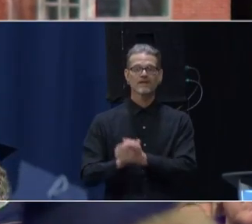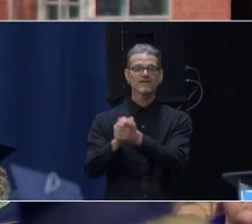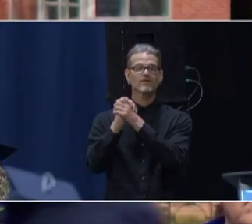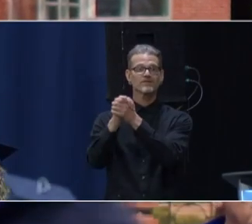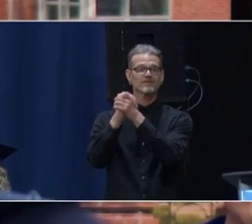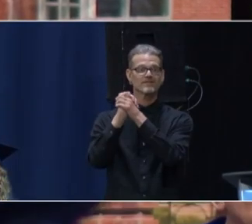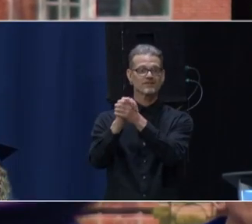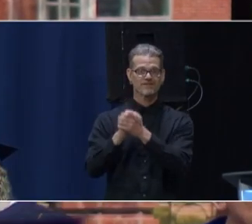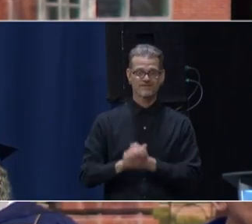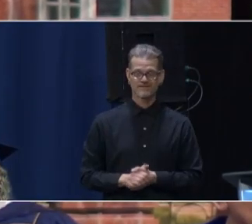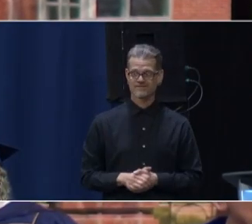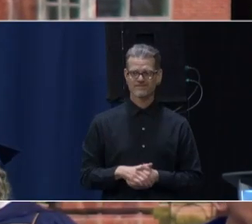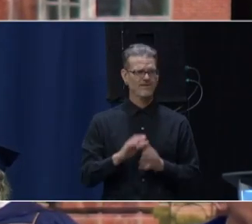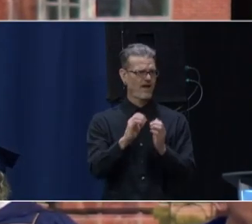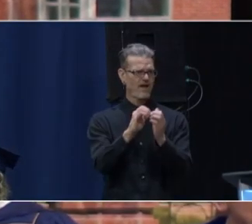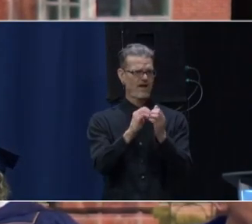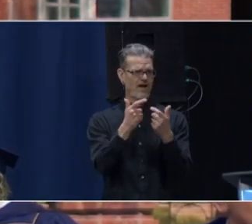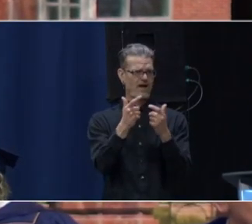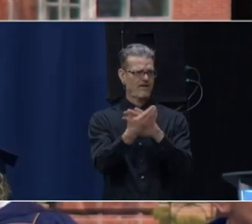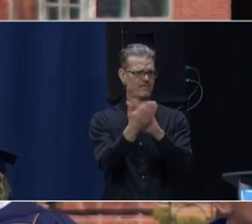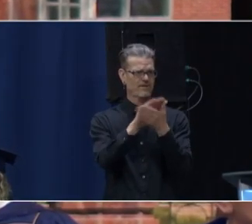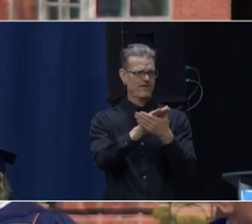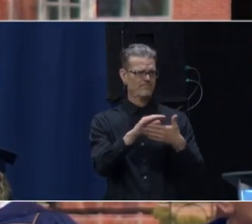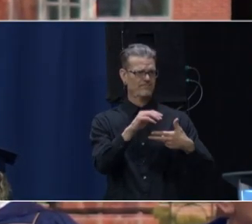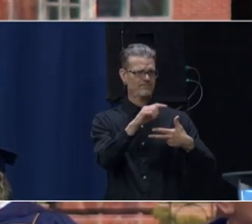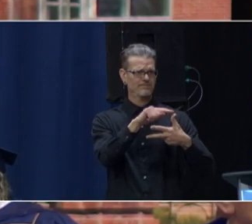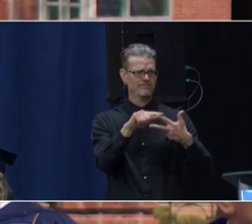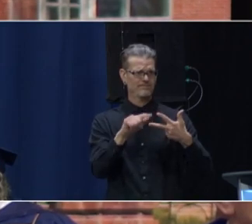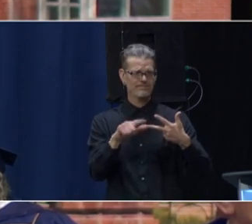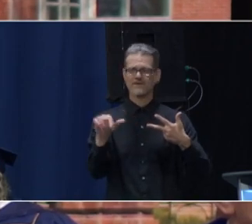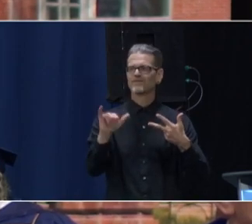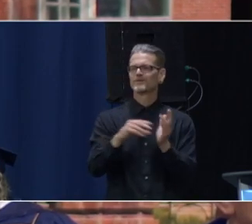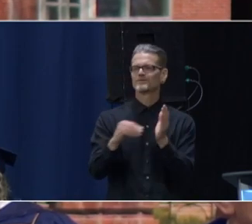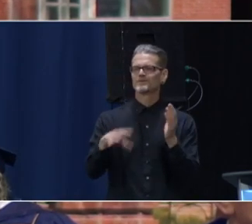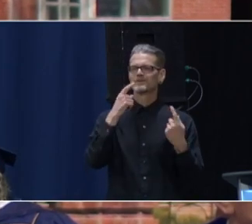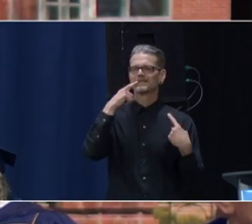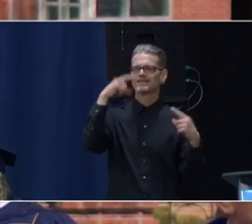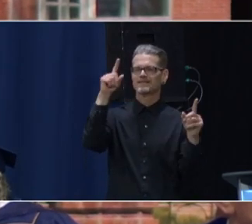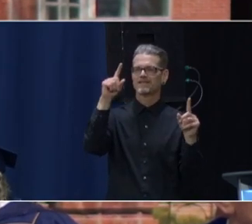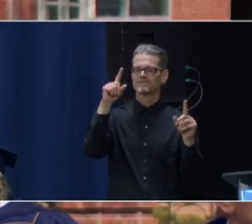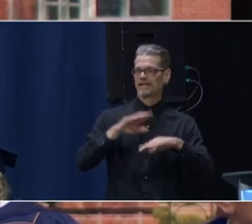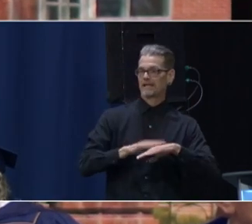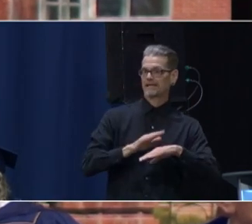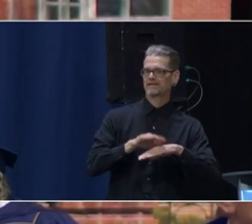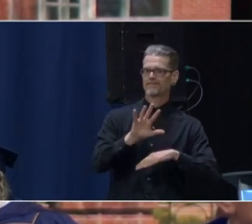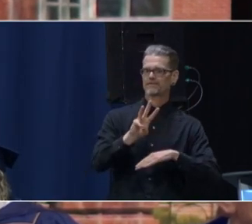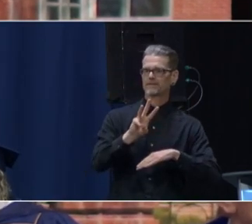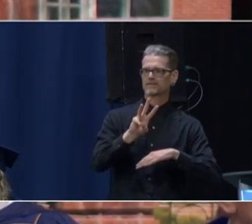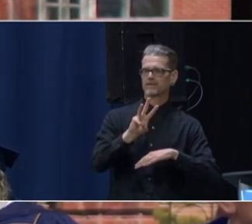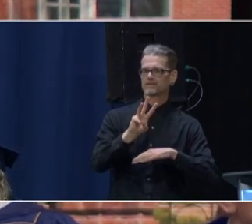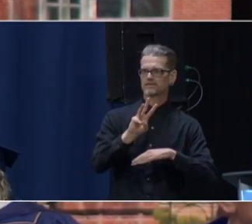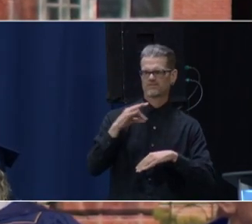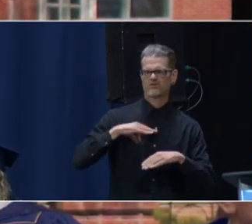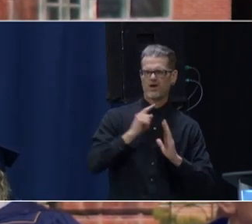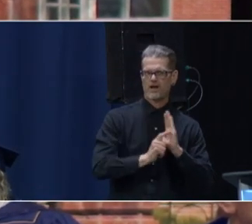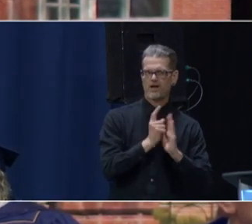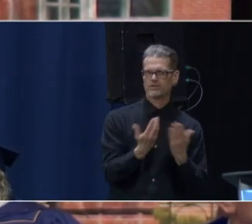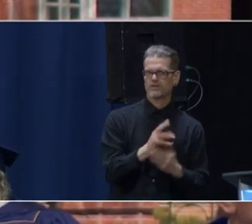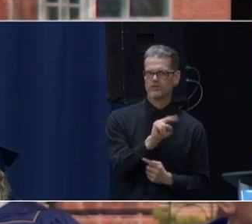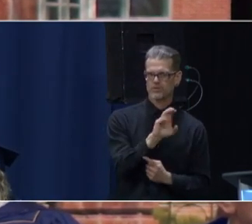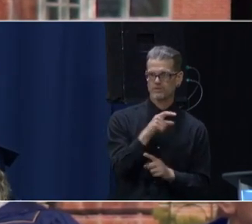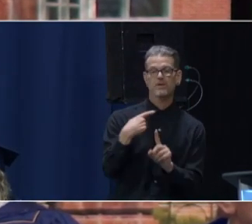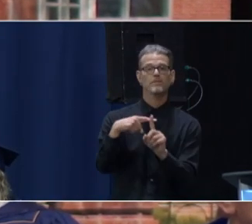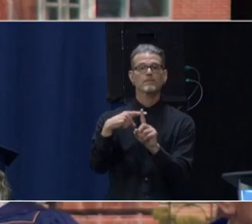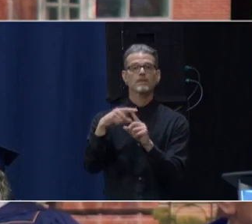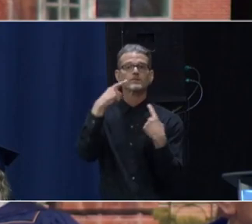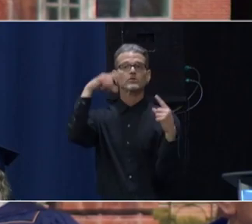Congratulations. To qualify for Latin honors, these students have successfully completed at least 56 credit hours at UNC and have achieved